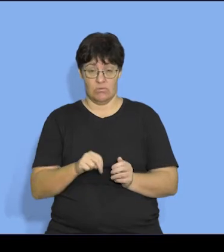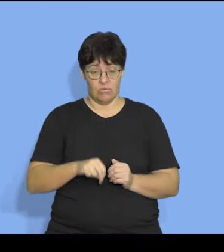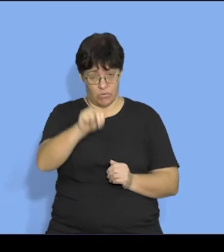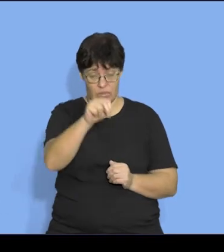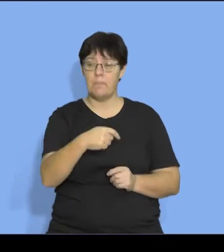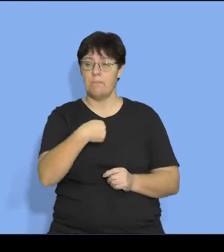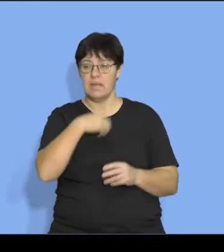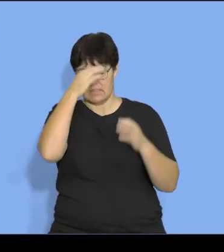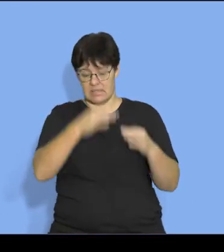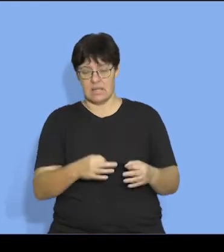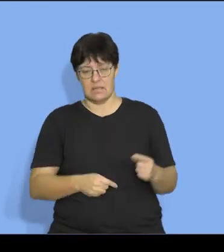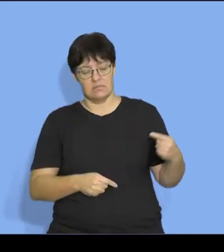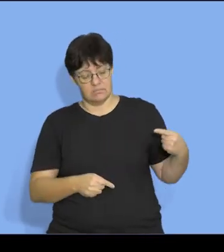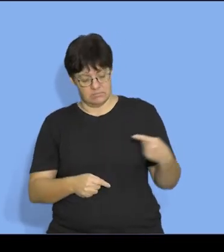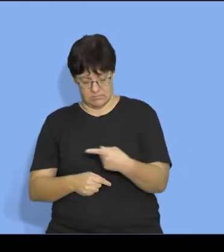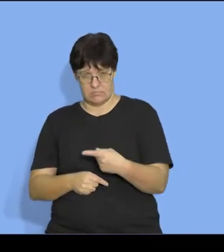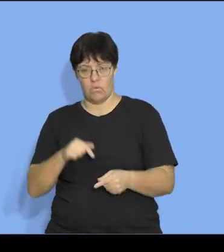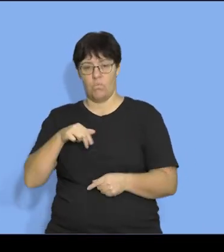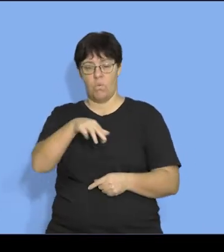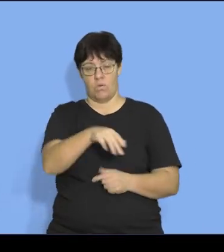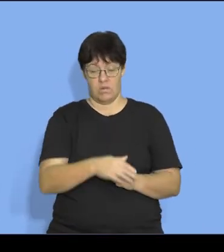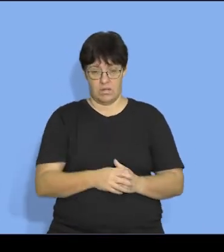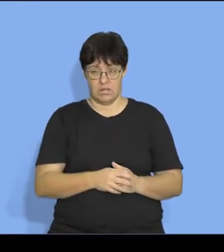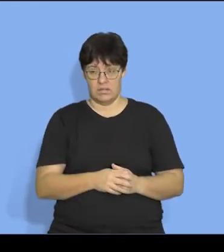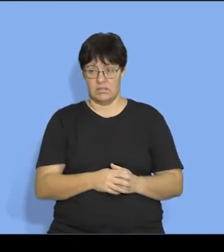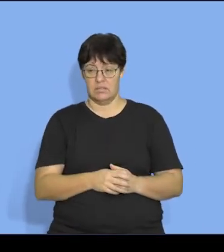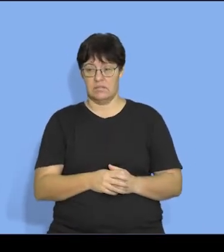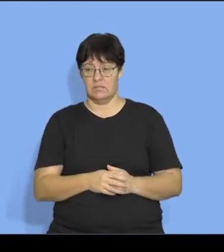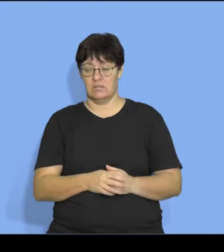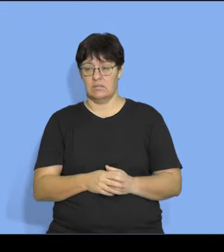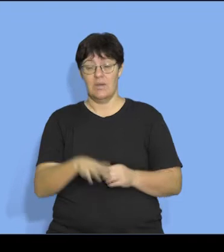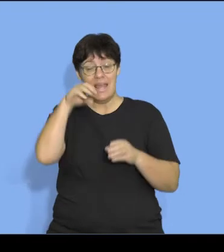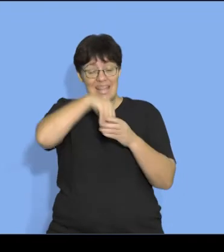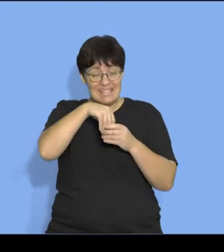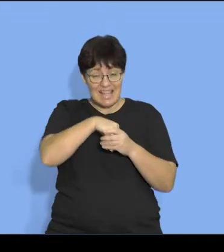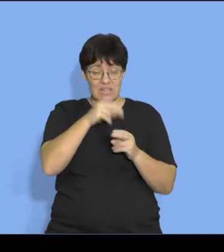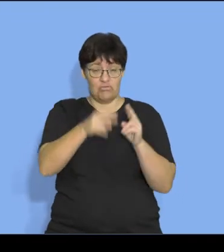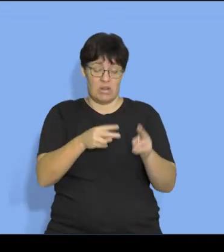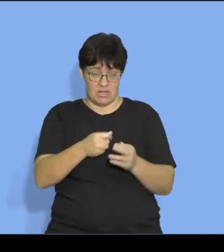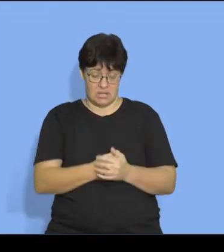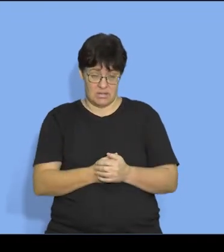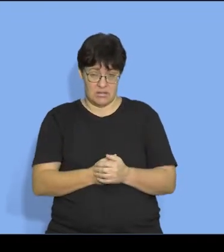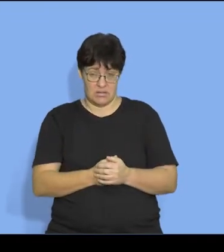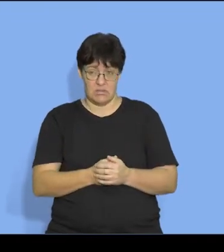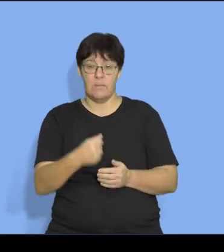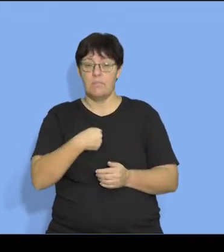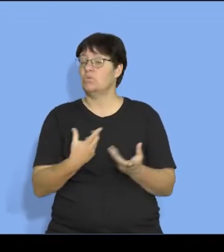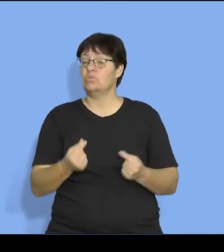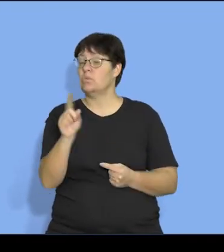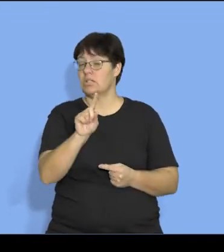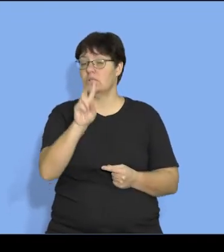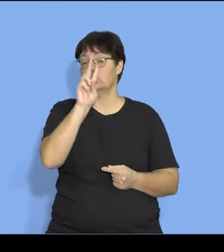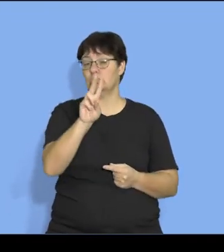And now you decide that you need to go for a walk. Inside the train, you are going 2 meters